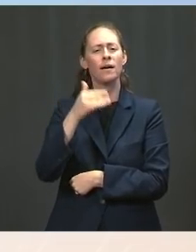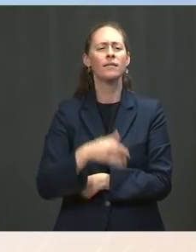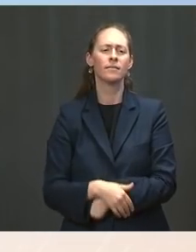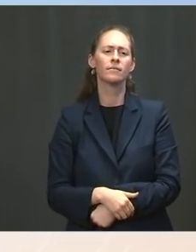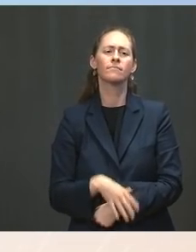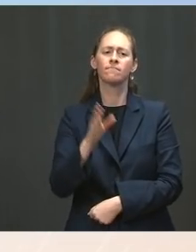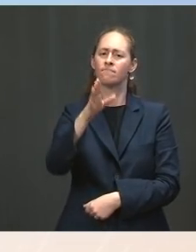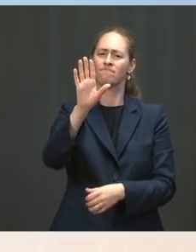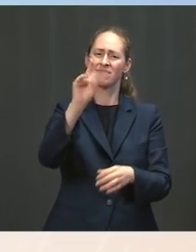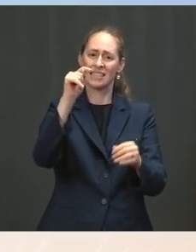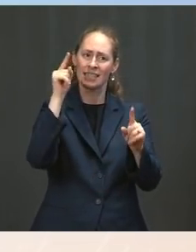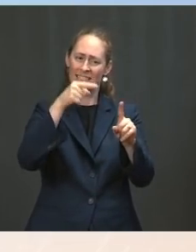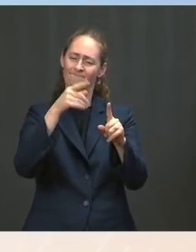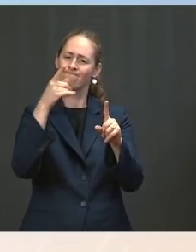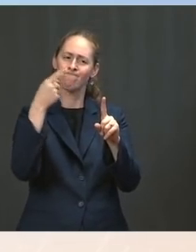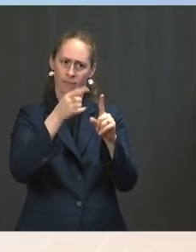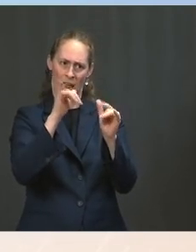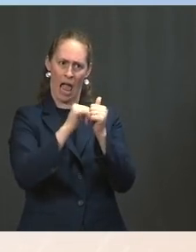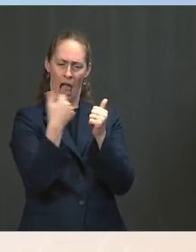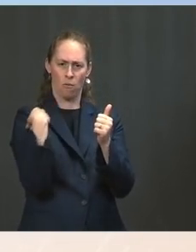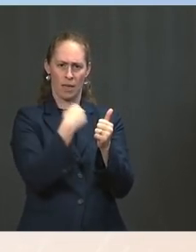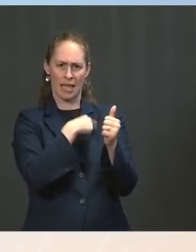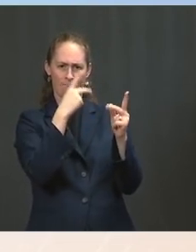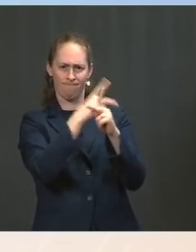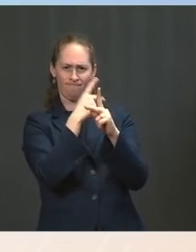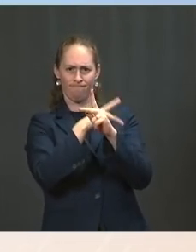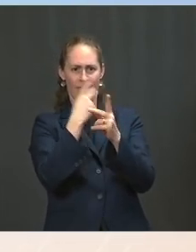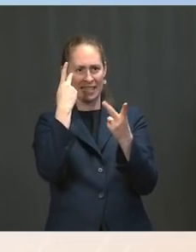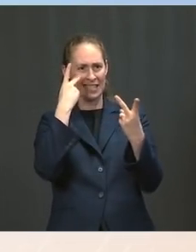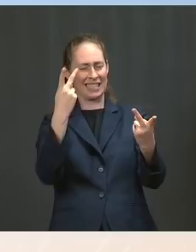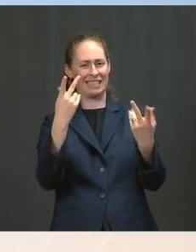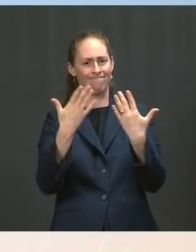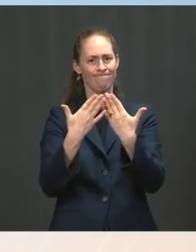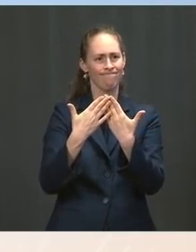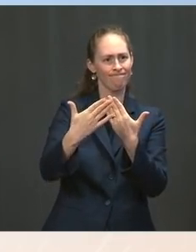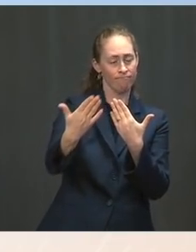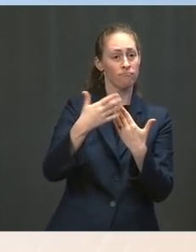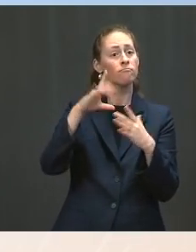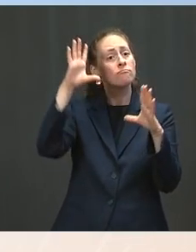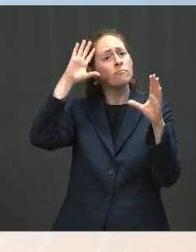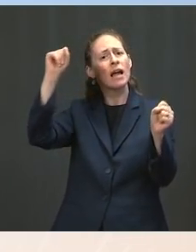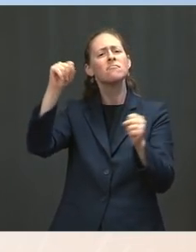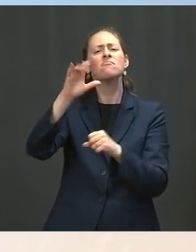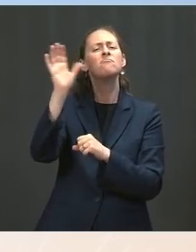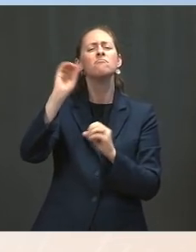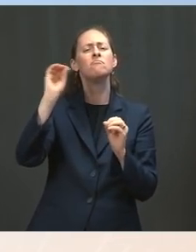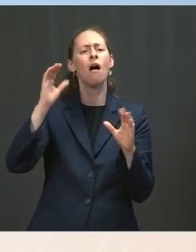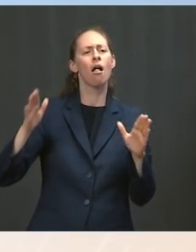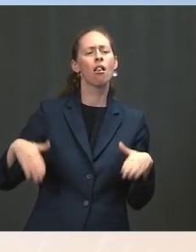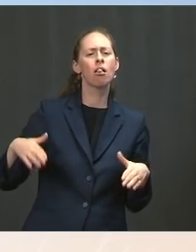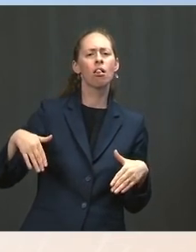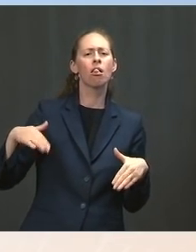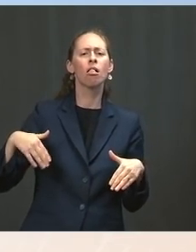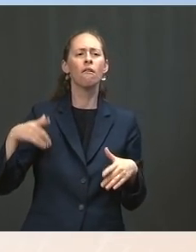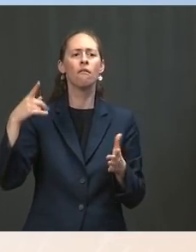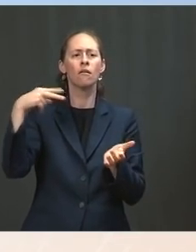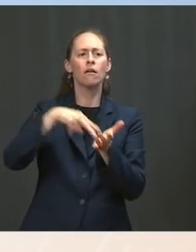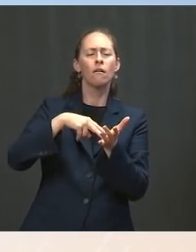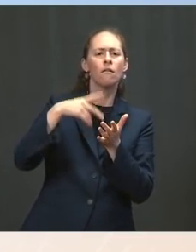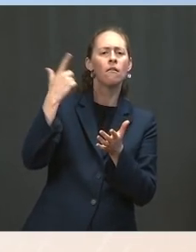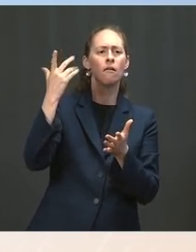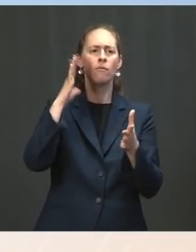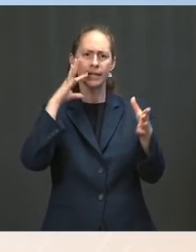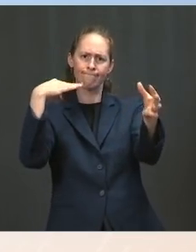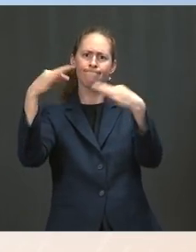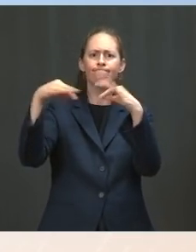have watched the last week unfold. Why the president didn't walk out and say, let me explain to you exactly what is going to